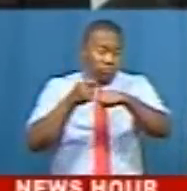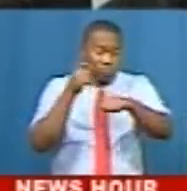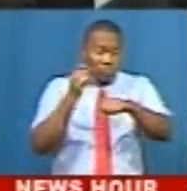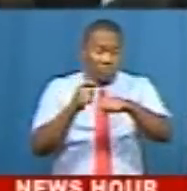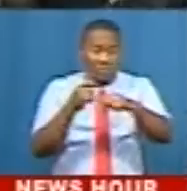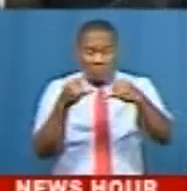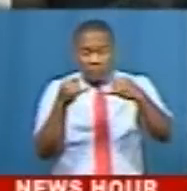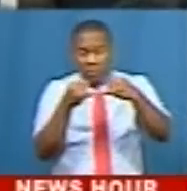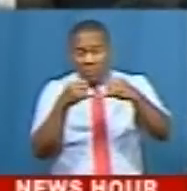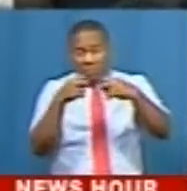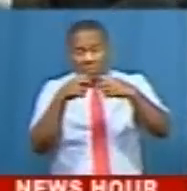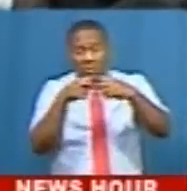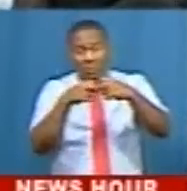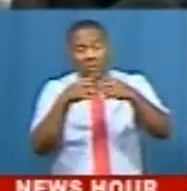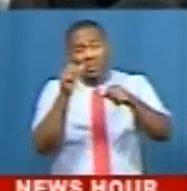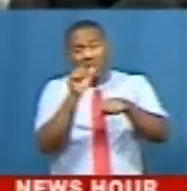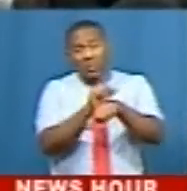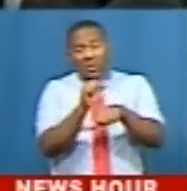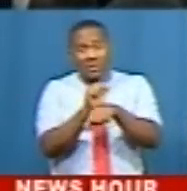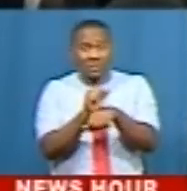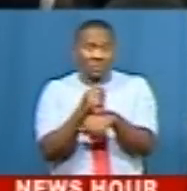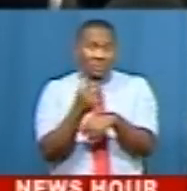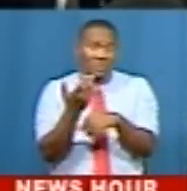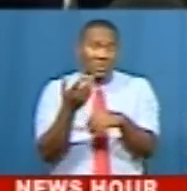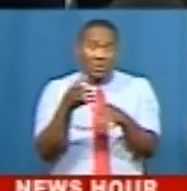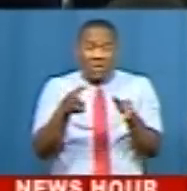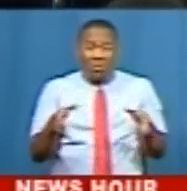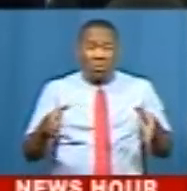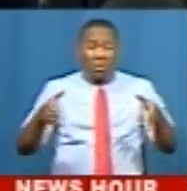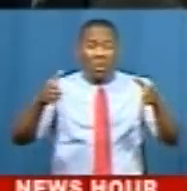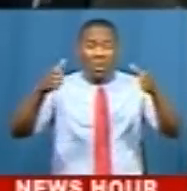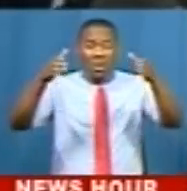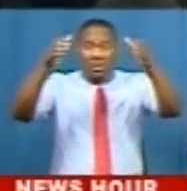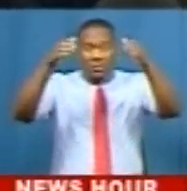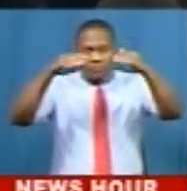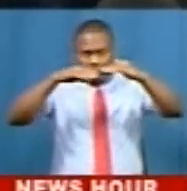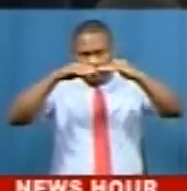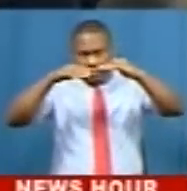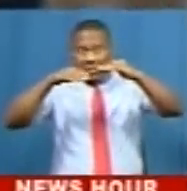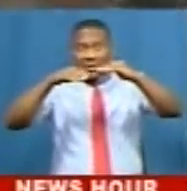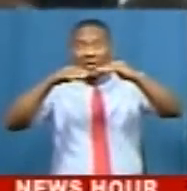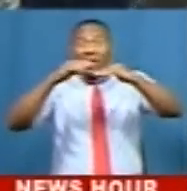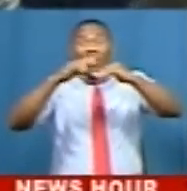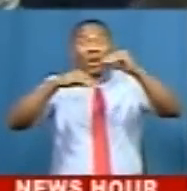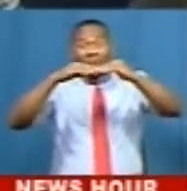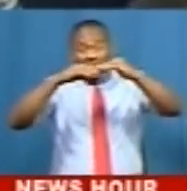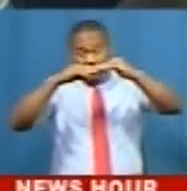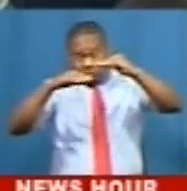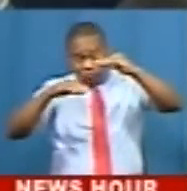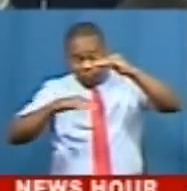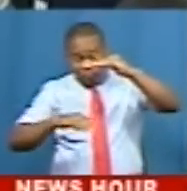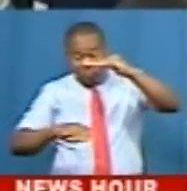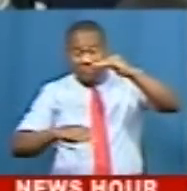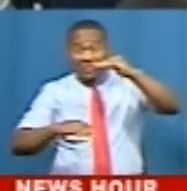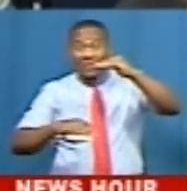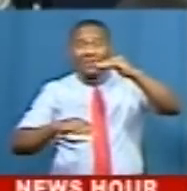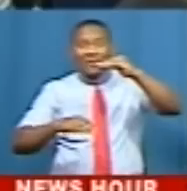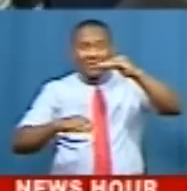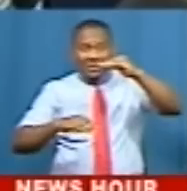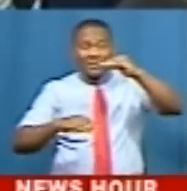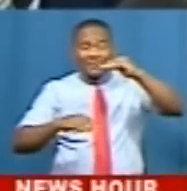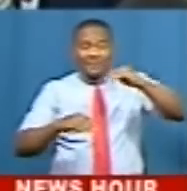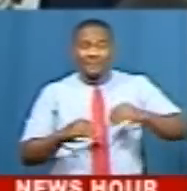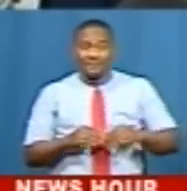and mechanical system building construction, high-rise buildings, underground buildings, stores, residential buildings and any other building in the